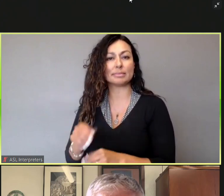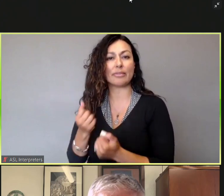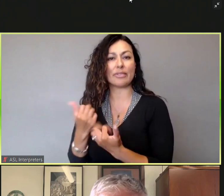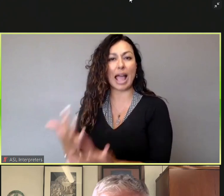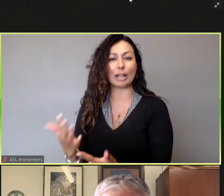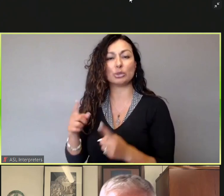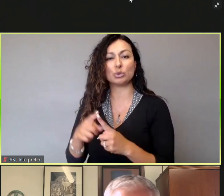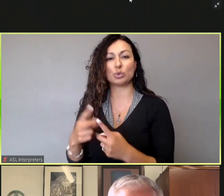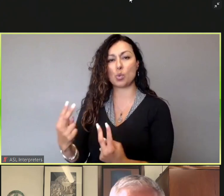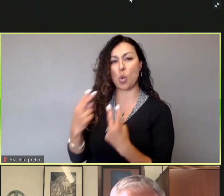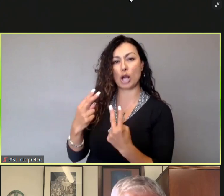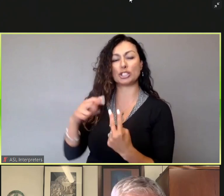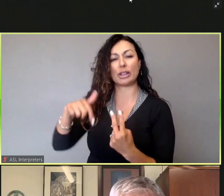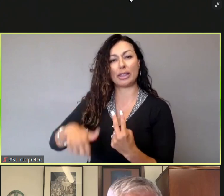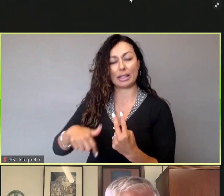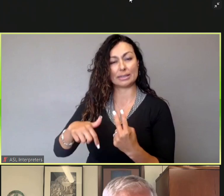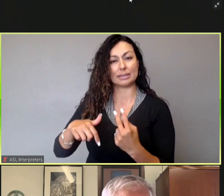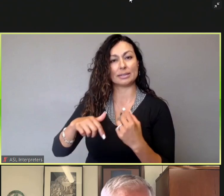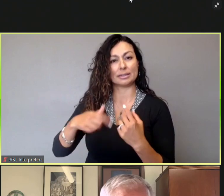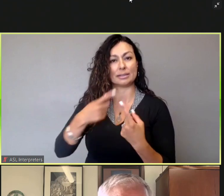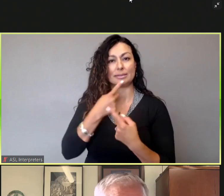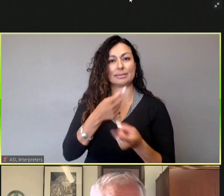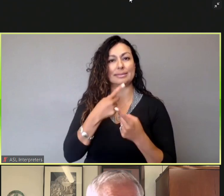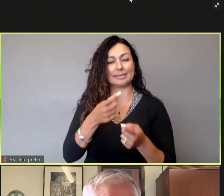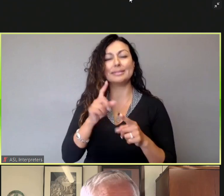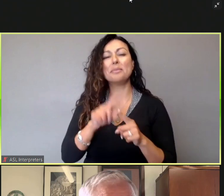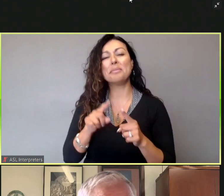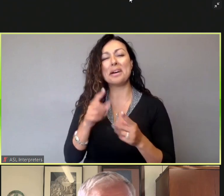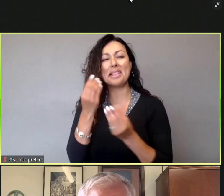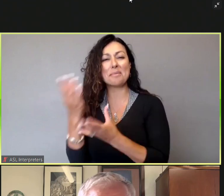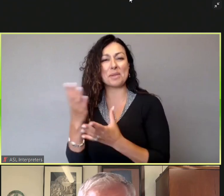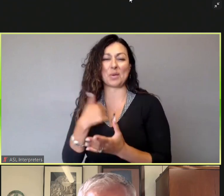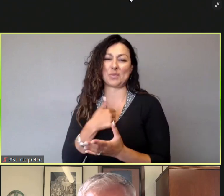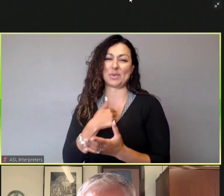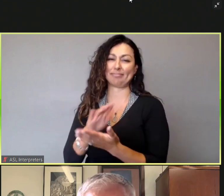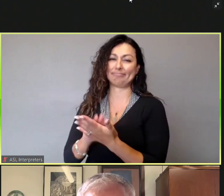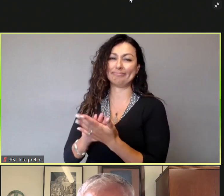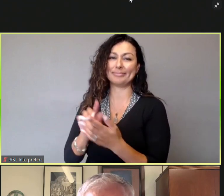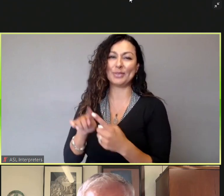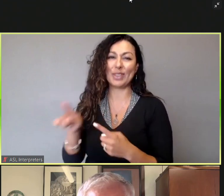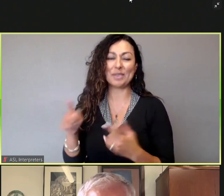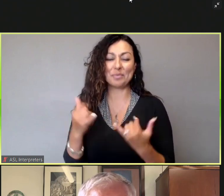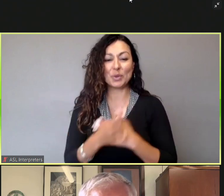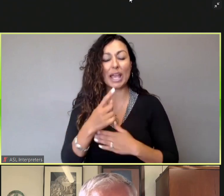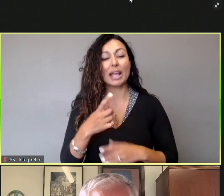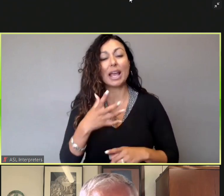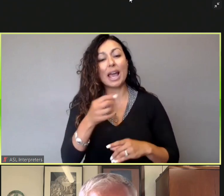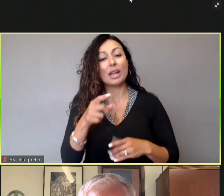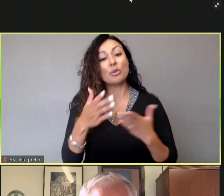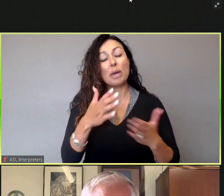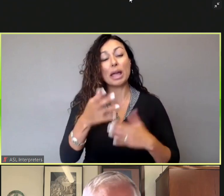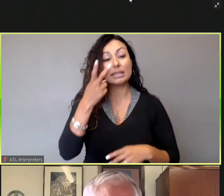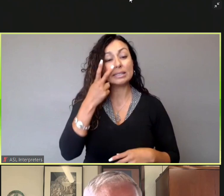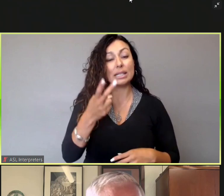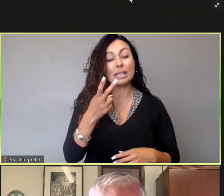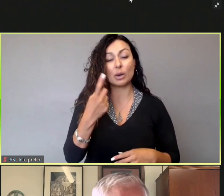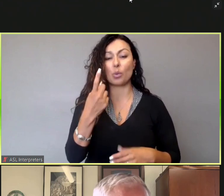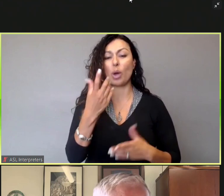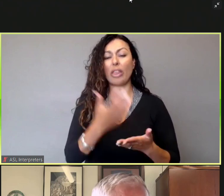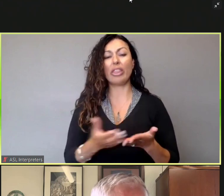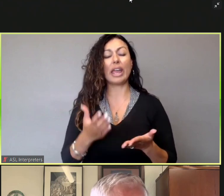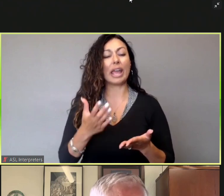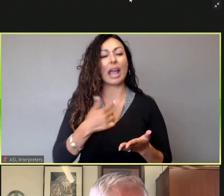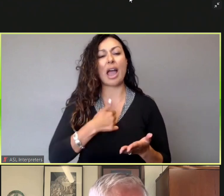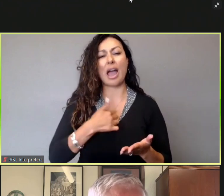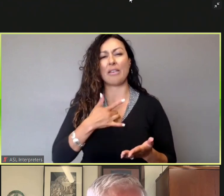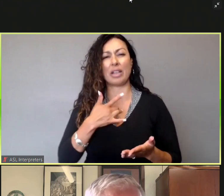this press conference, but let them know. We gave them a shout out today. And you can see the one thing that I